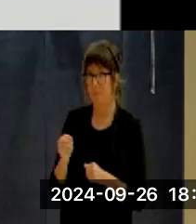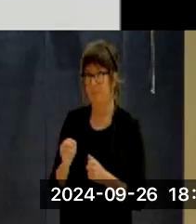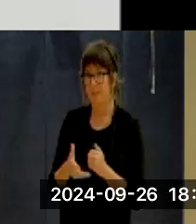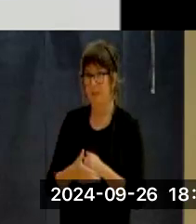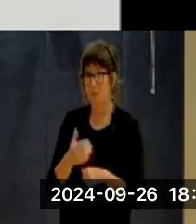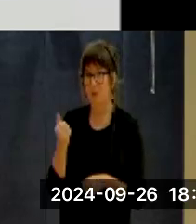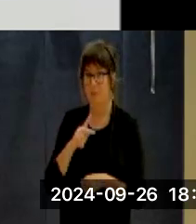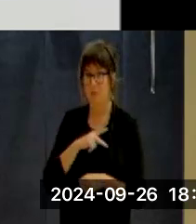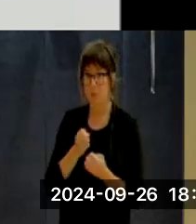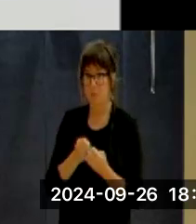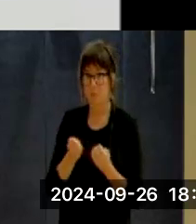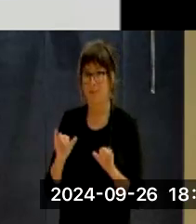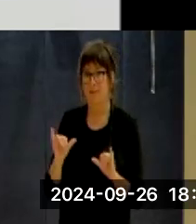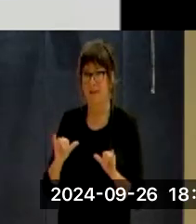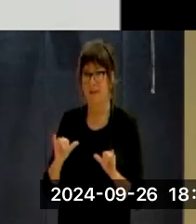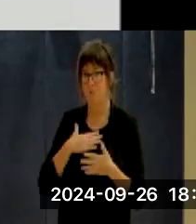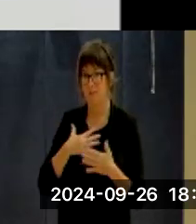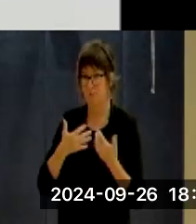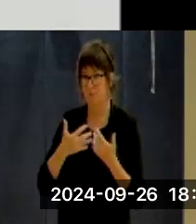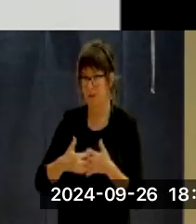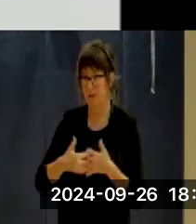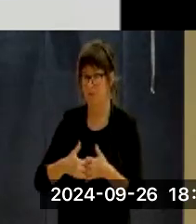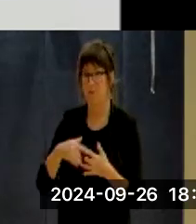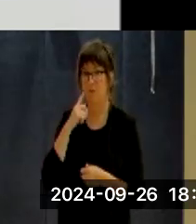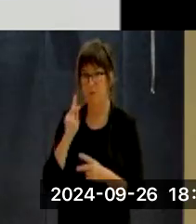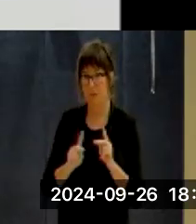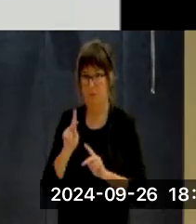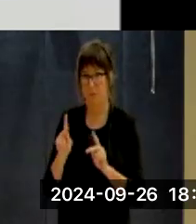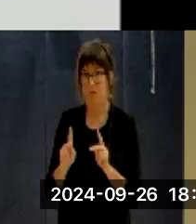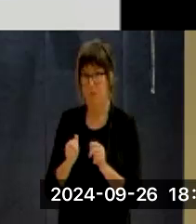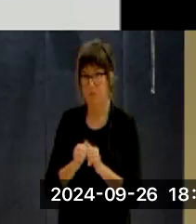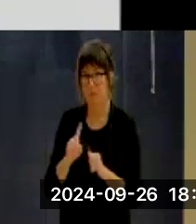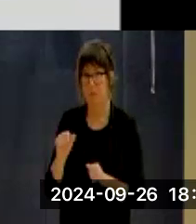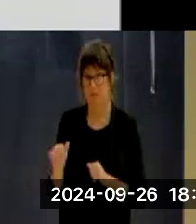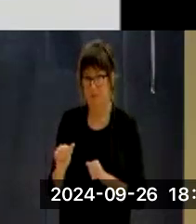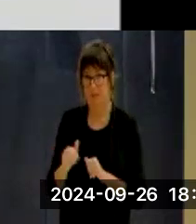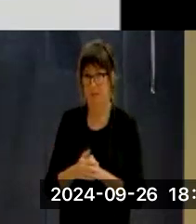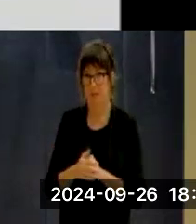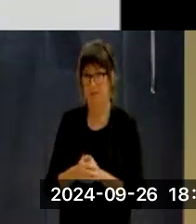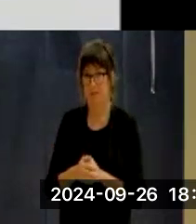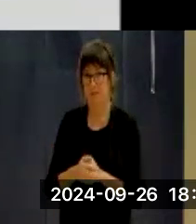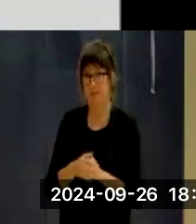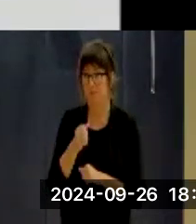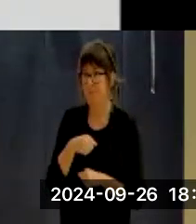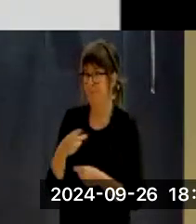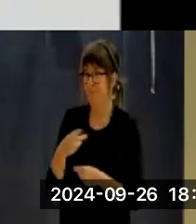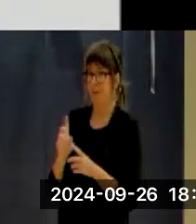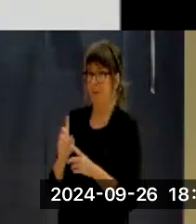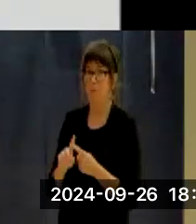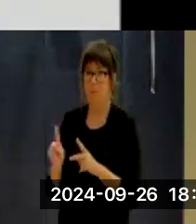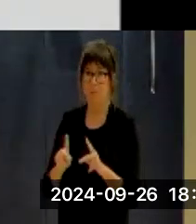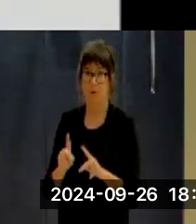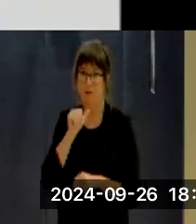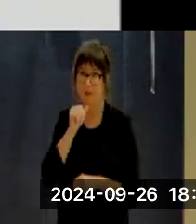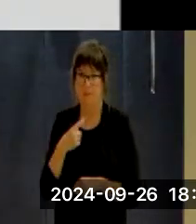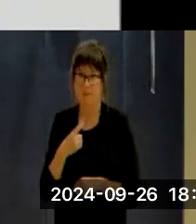personal equipment such as respirators for folks that are disabled for people that are not. So I guess the quality of life is